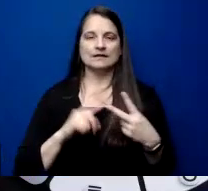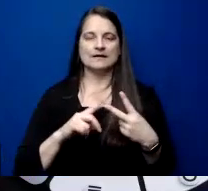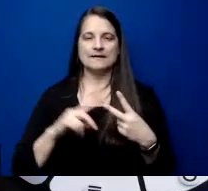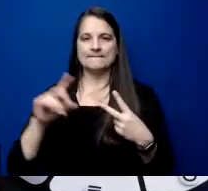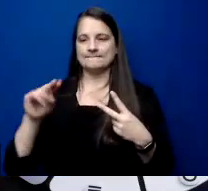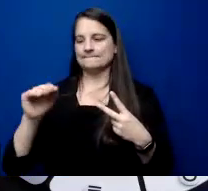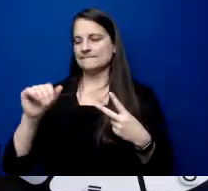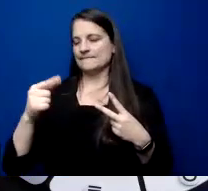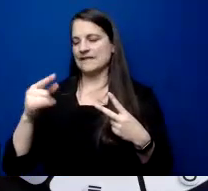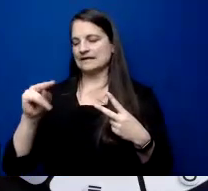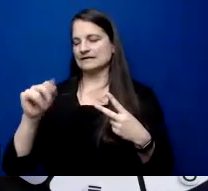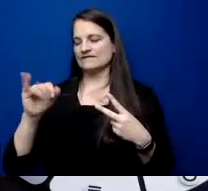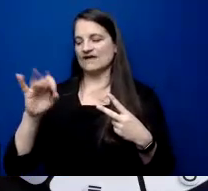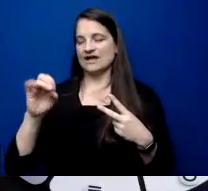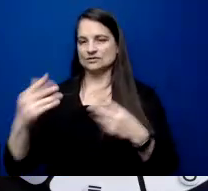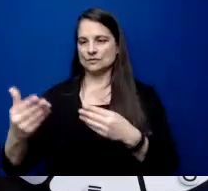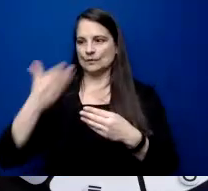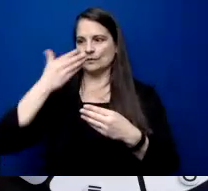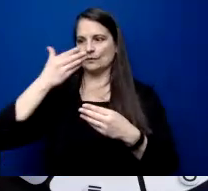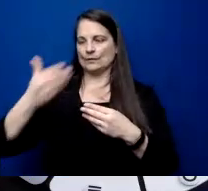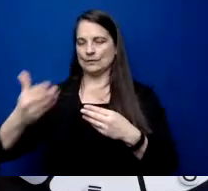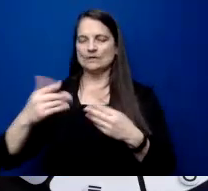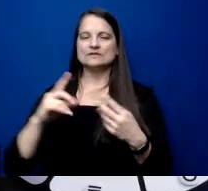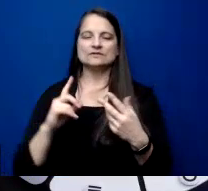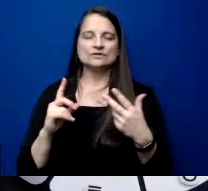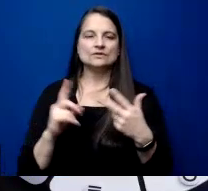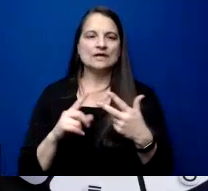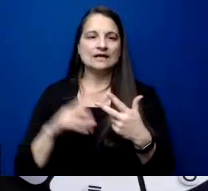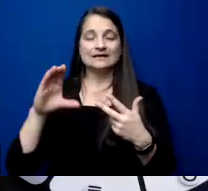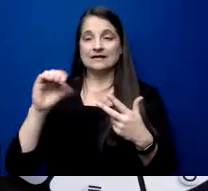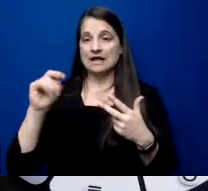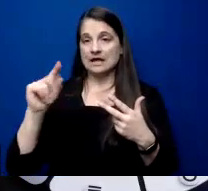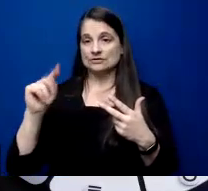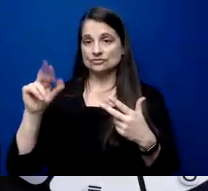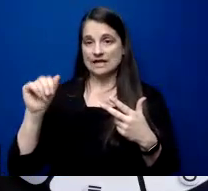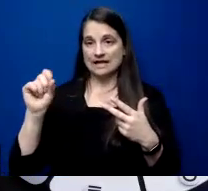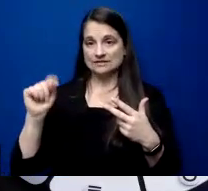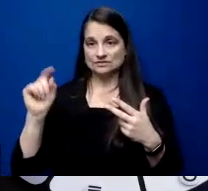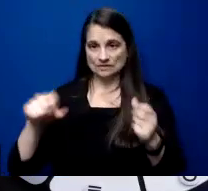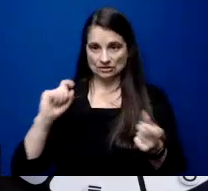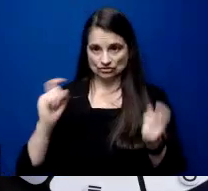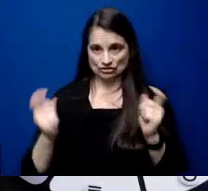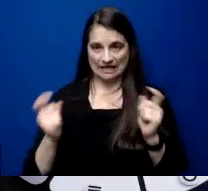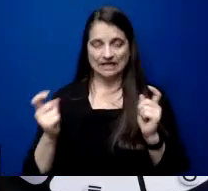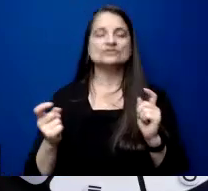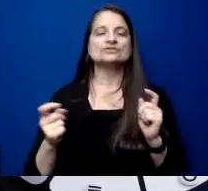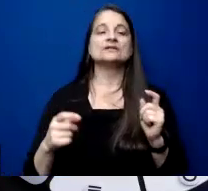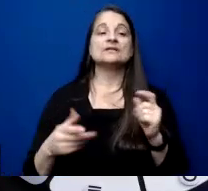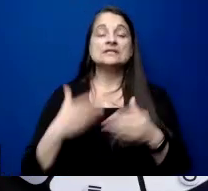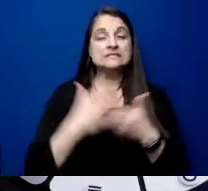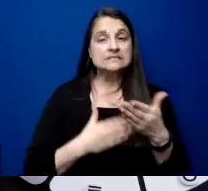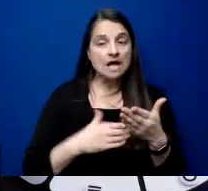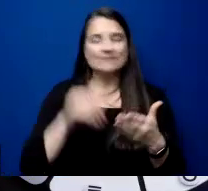the contrast. You can, for them on most, but not all, some games you can add closed